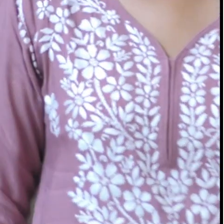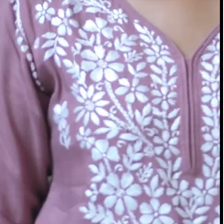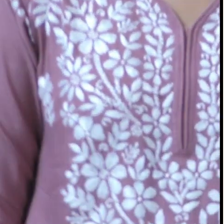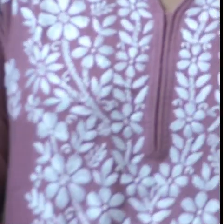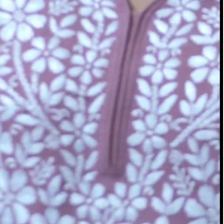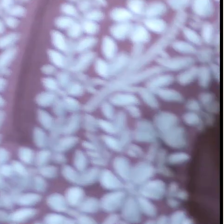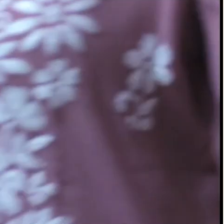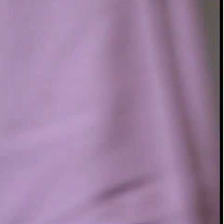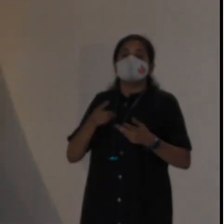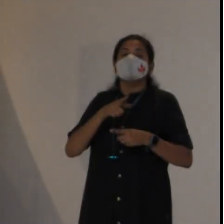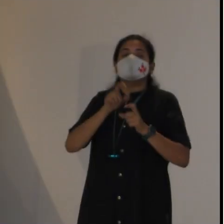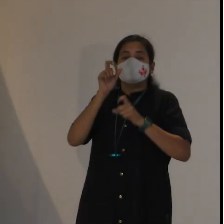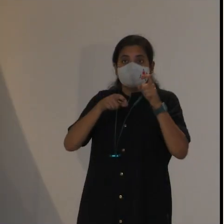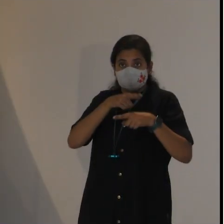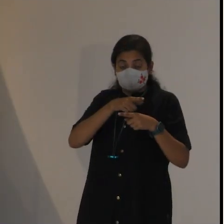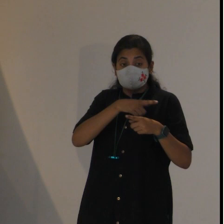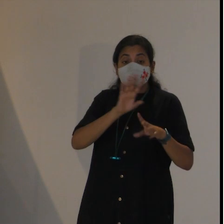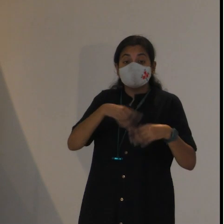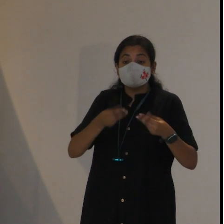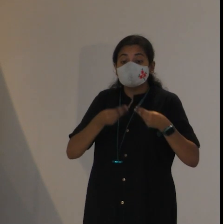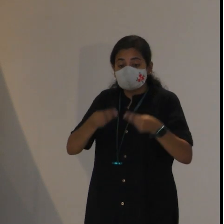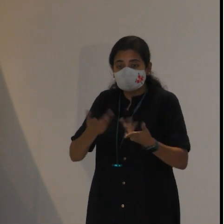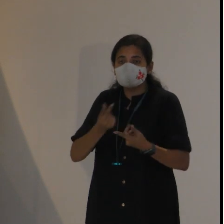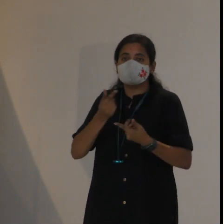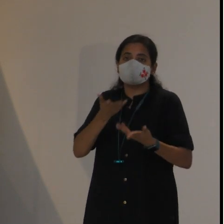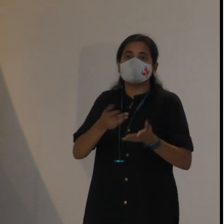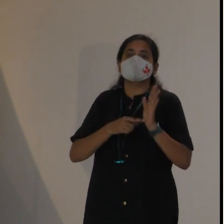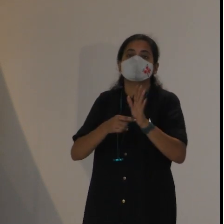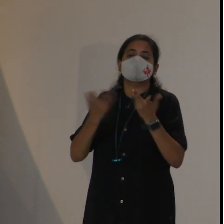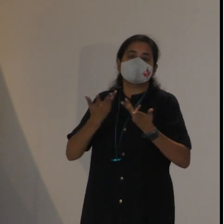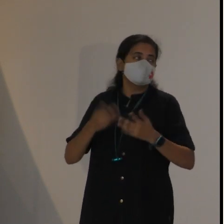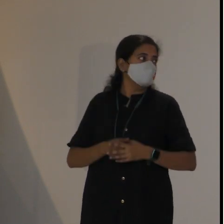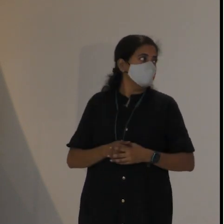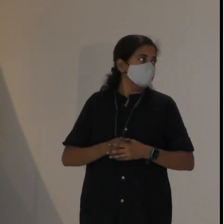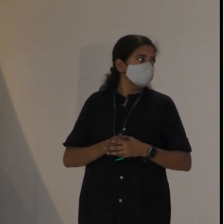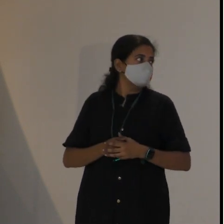stories of what these objects represent within the theological universe of Christianity.